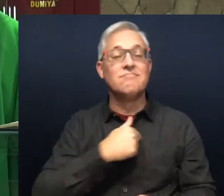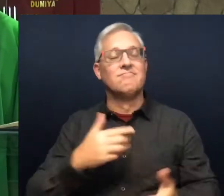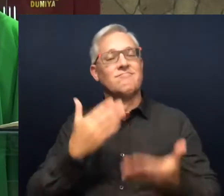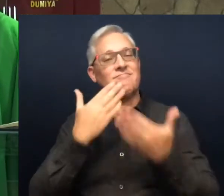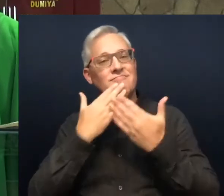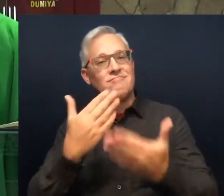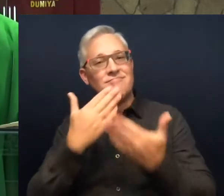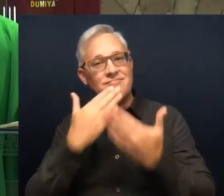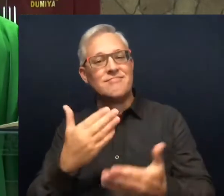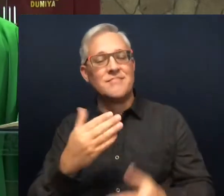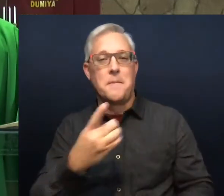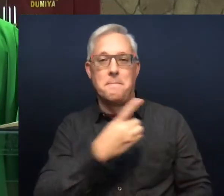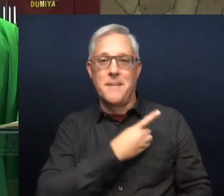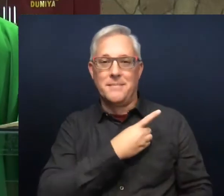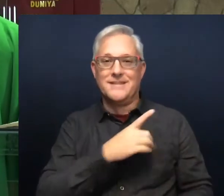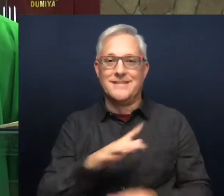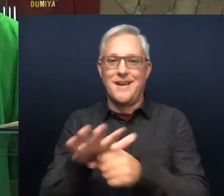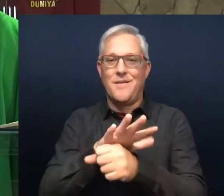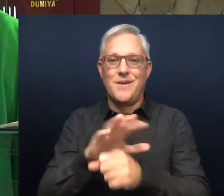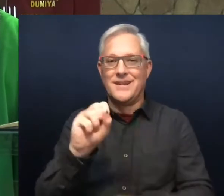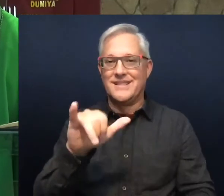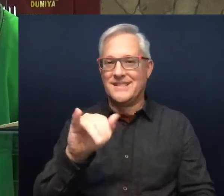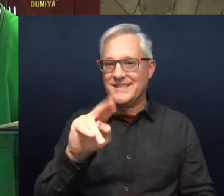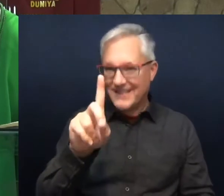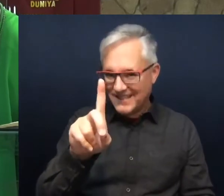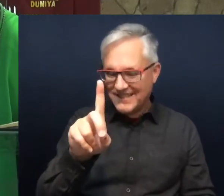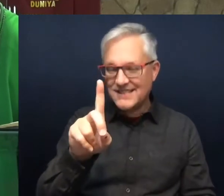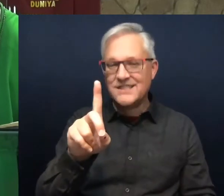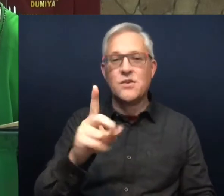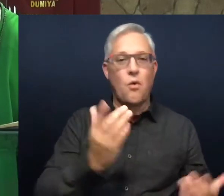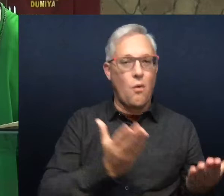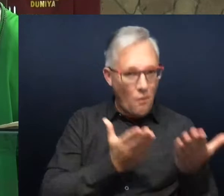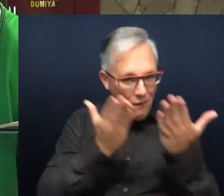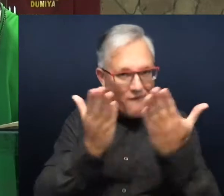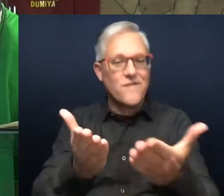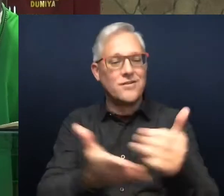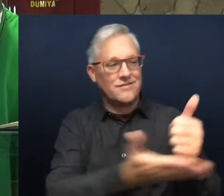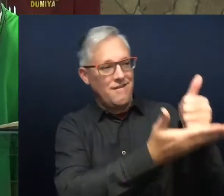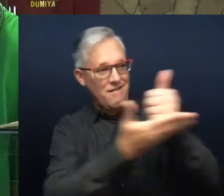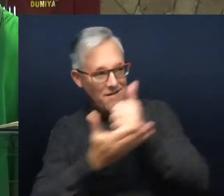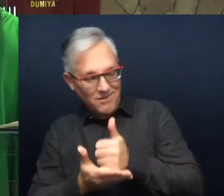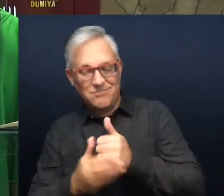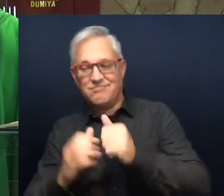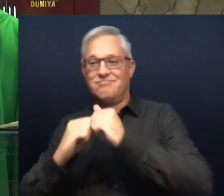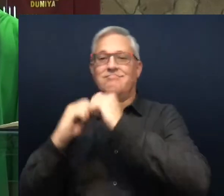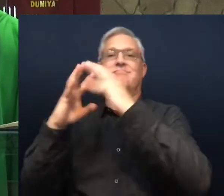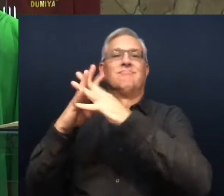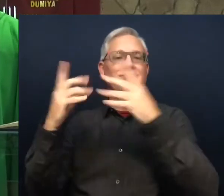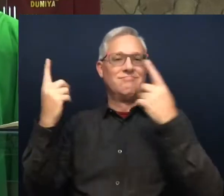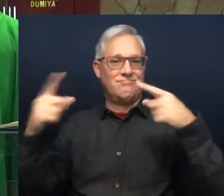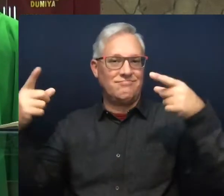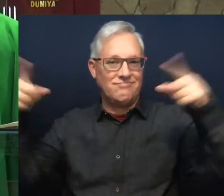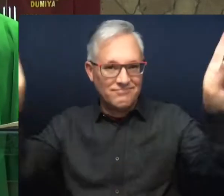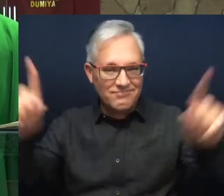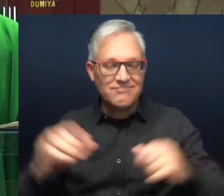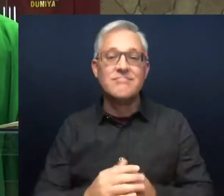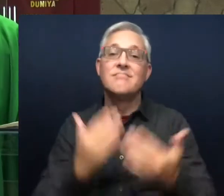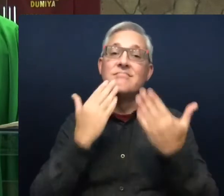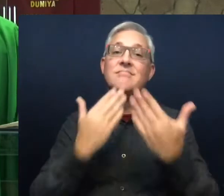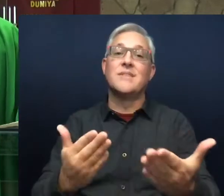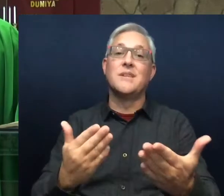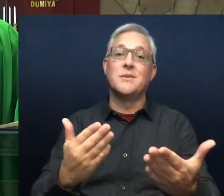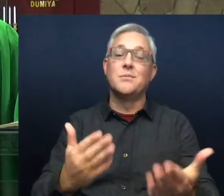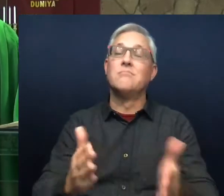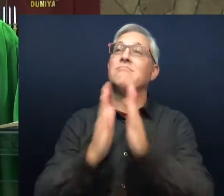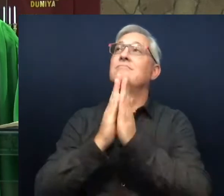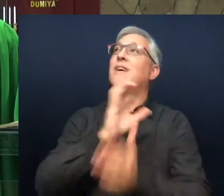the Minneapolis Area Synod has offered to accompany us in achieving this goal. Thank you, and may